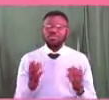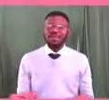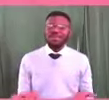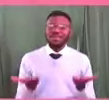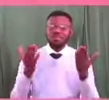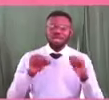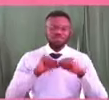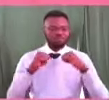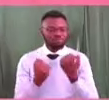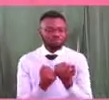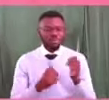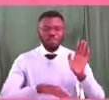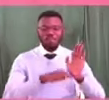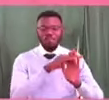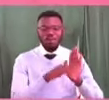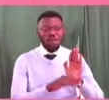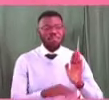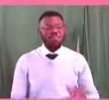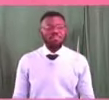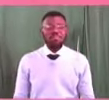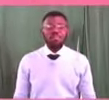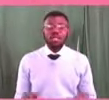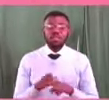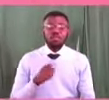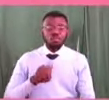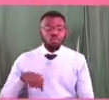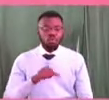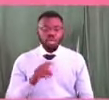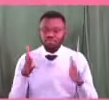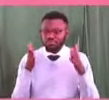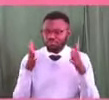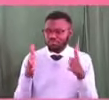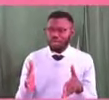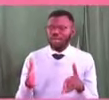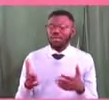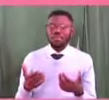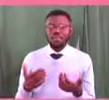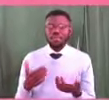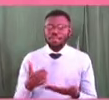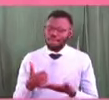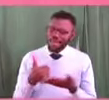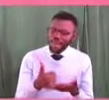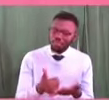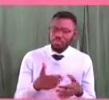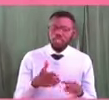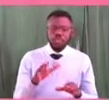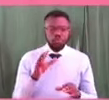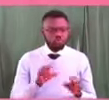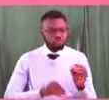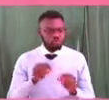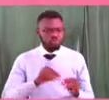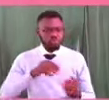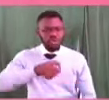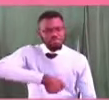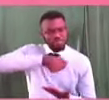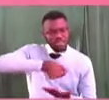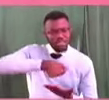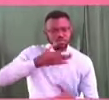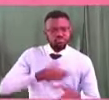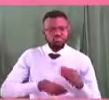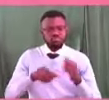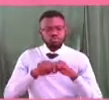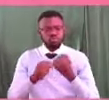program. We are committed to effectively ring-fencing budgetary allocations for social